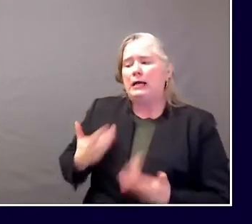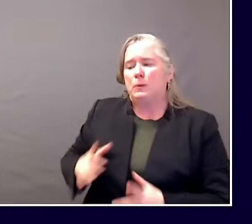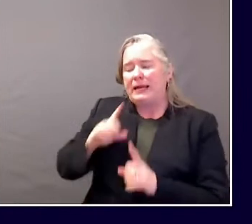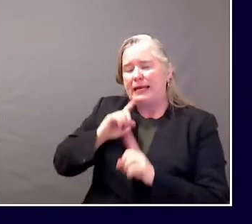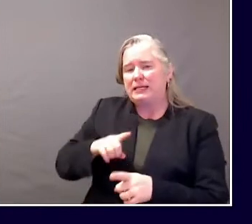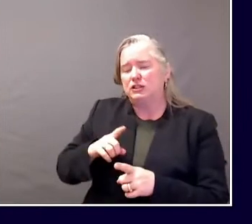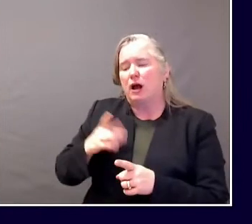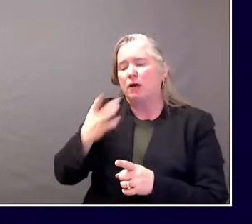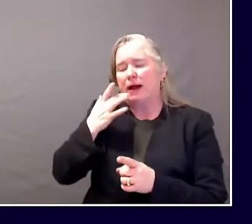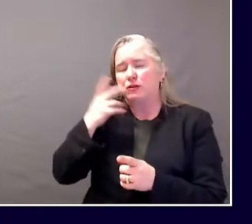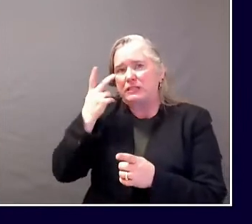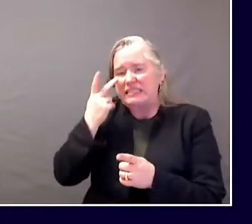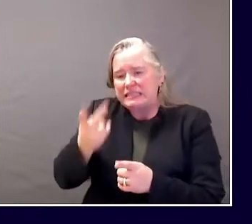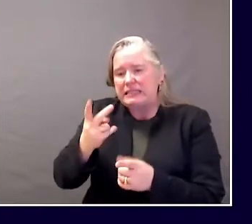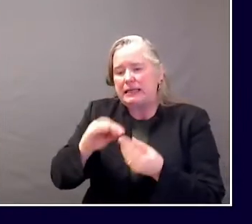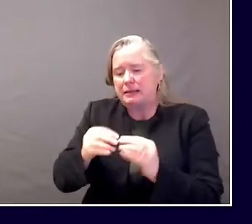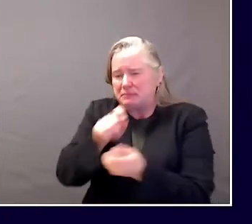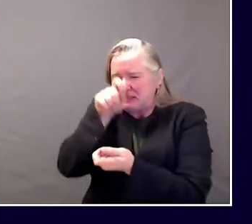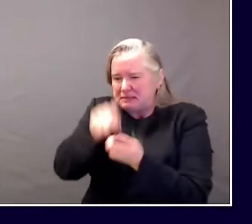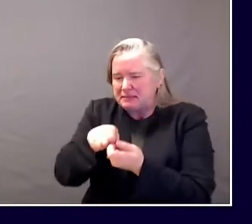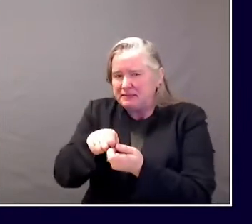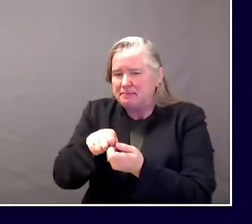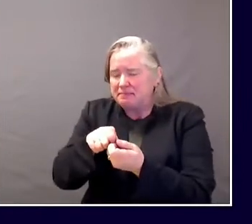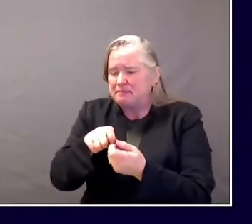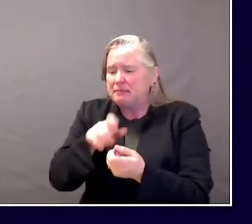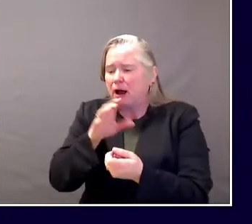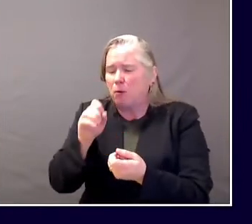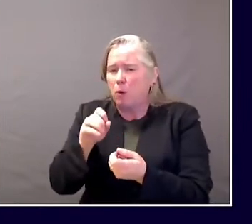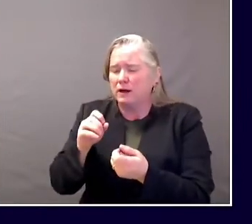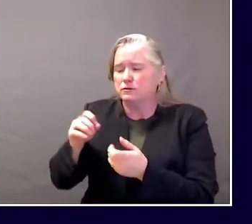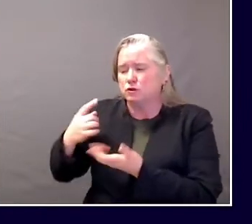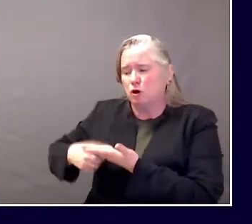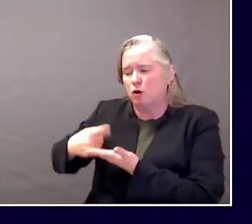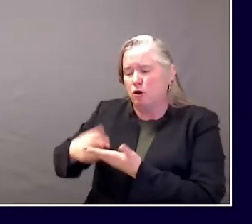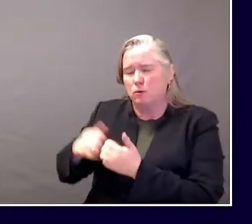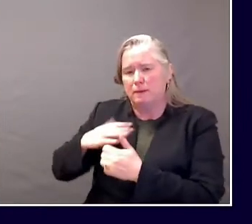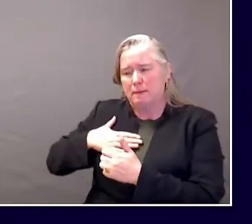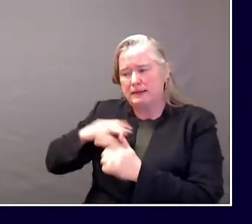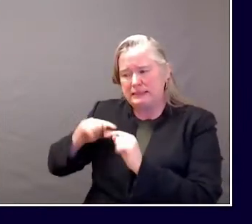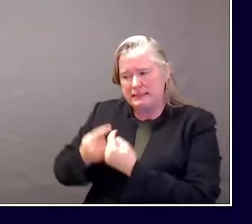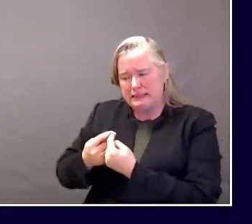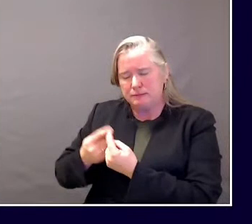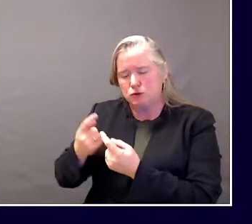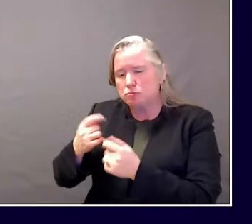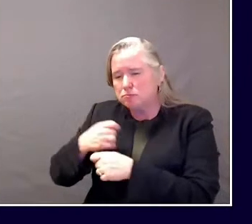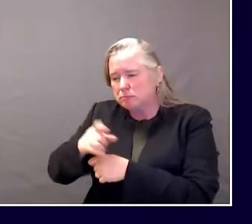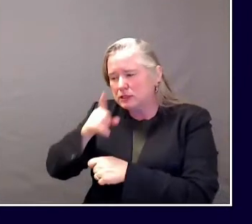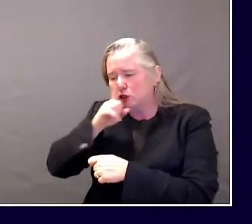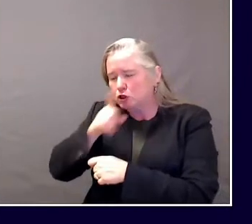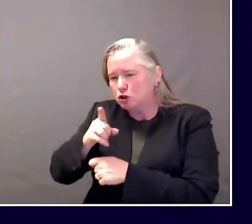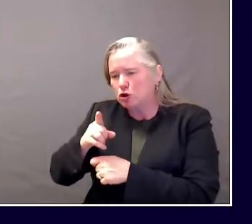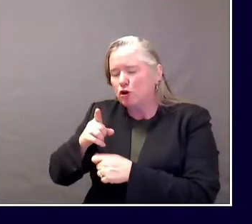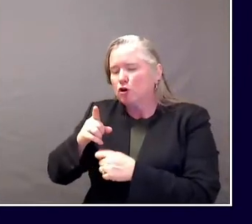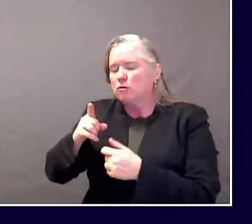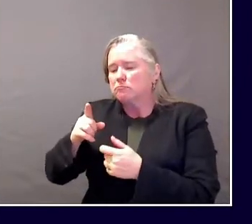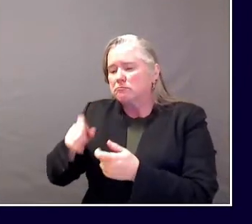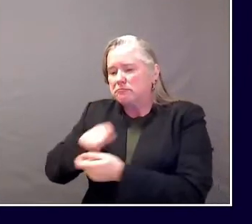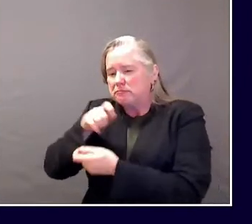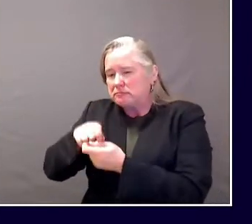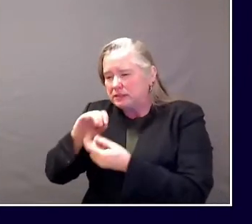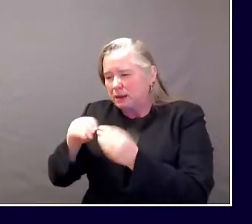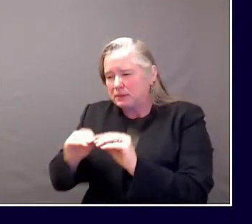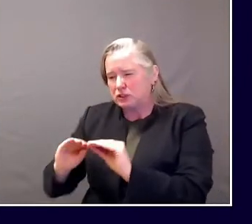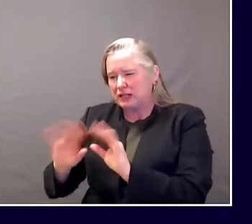I'd like to see and spend a bit of time with my team to see whether the rate at which clinics are happening and